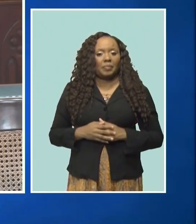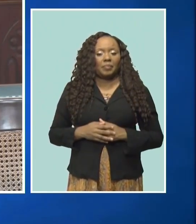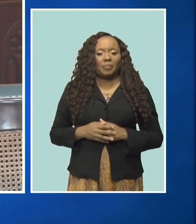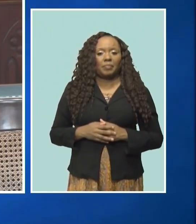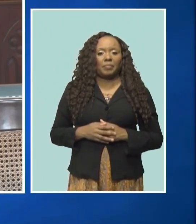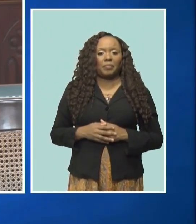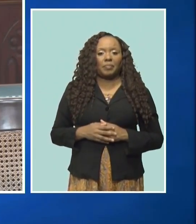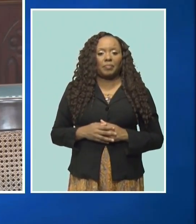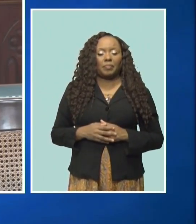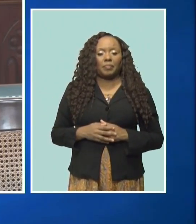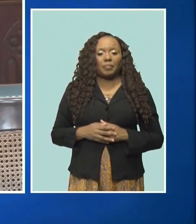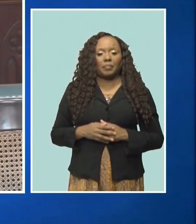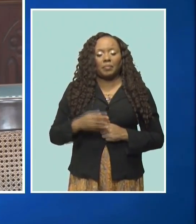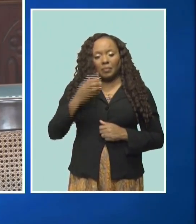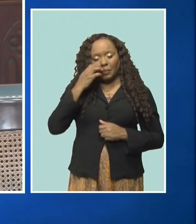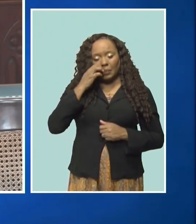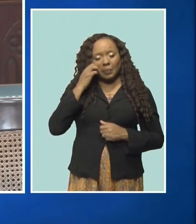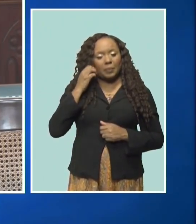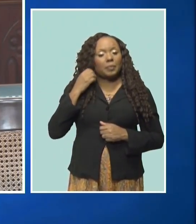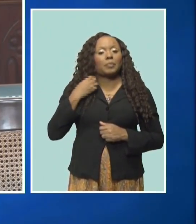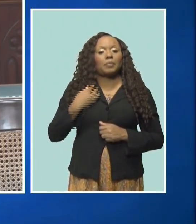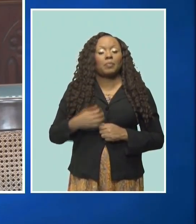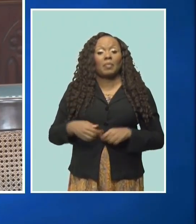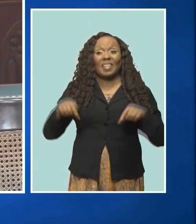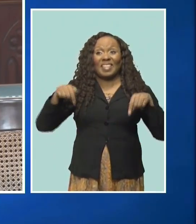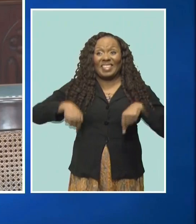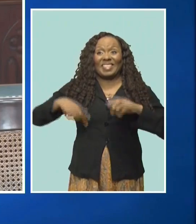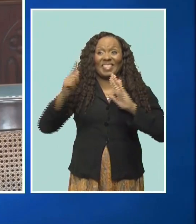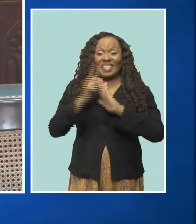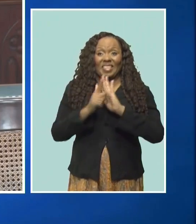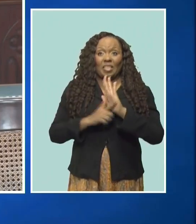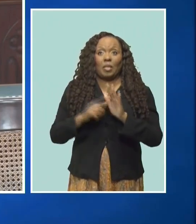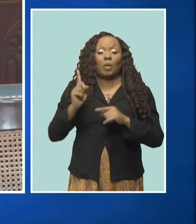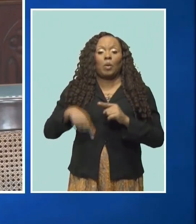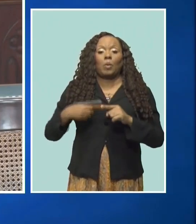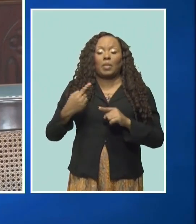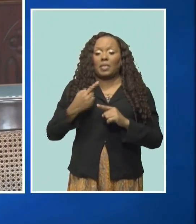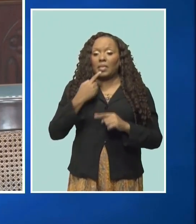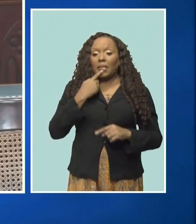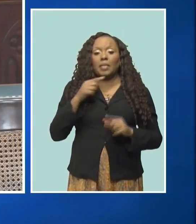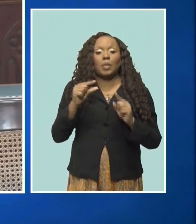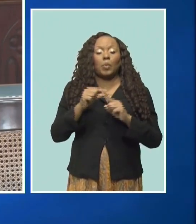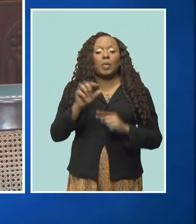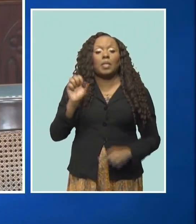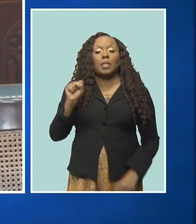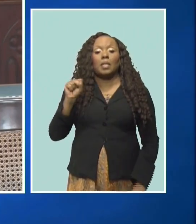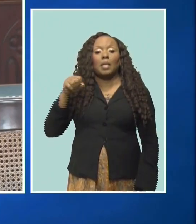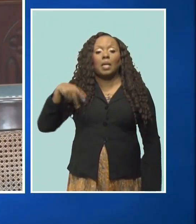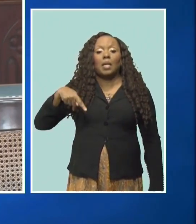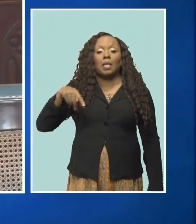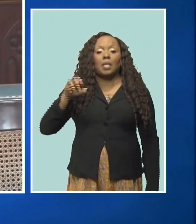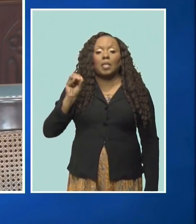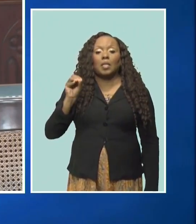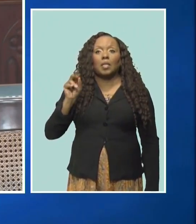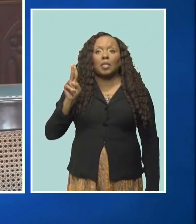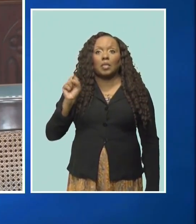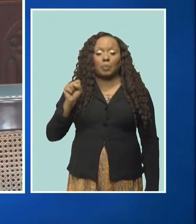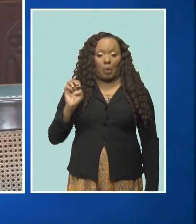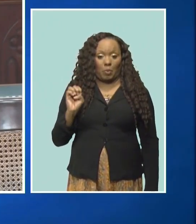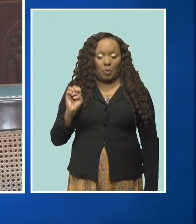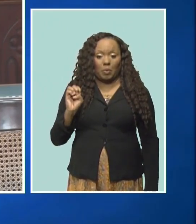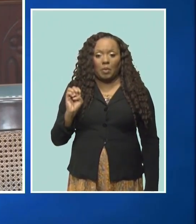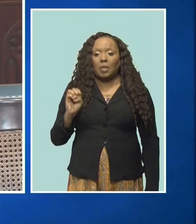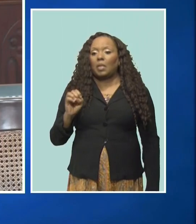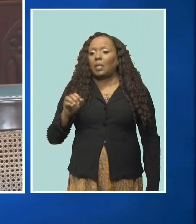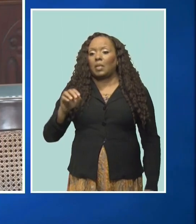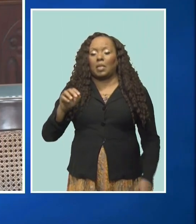that this legislation, this amendment, when it says spouse and spouse, when it disguises, when it